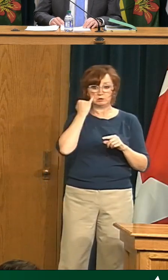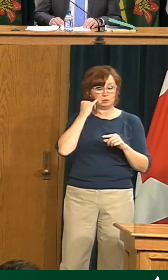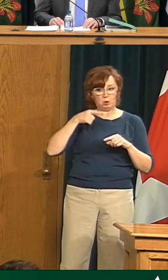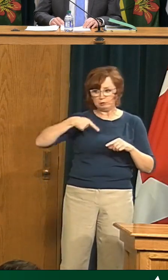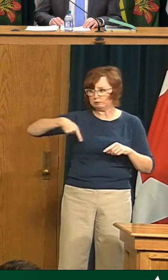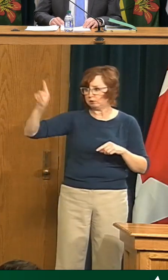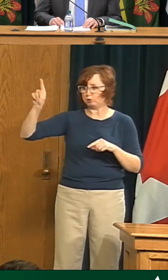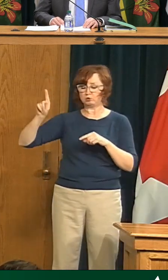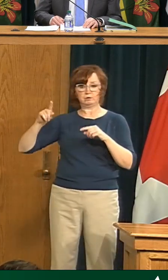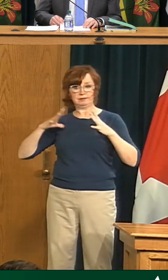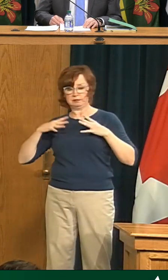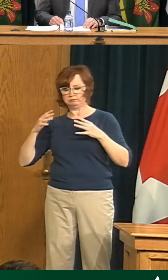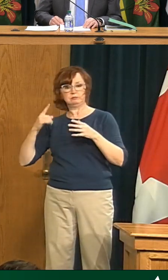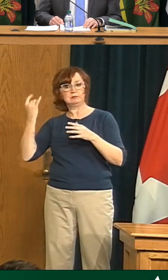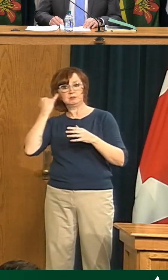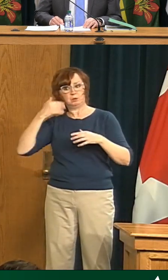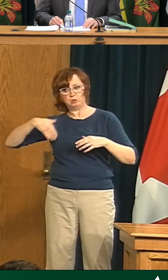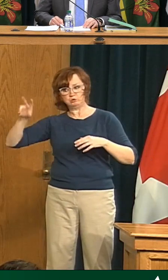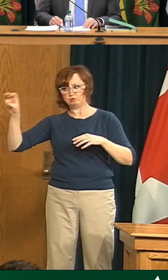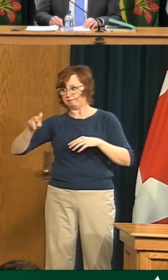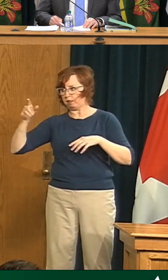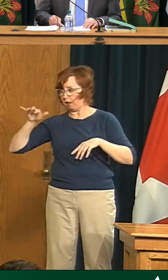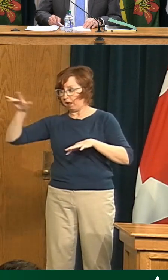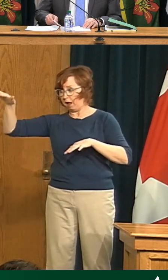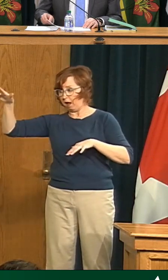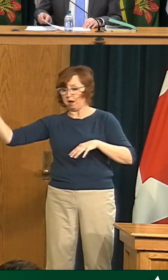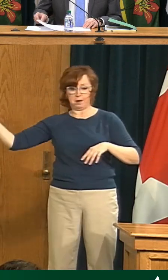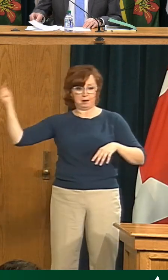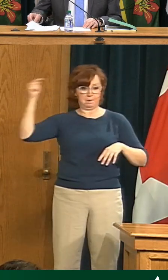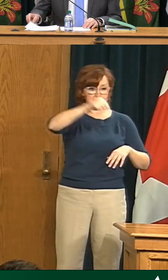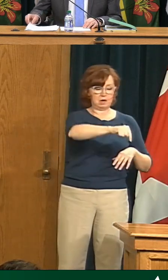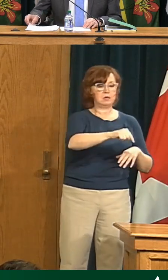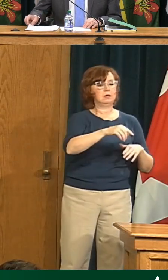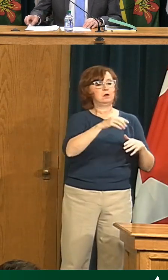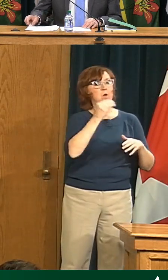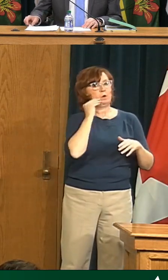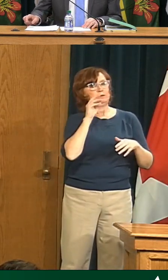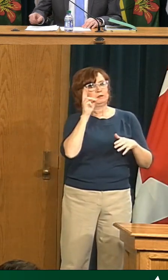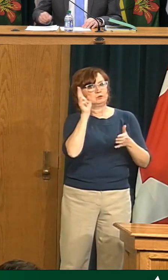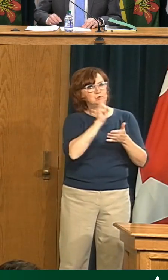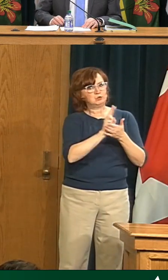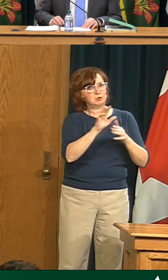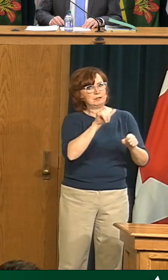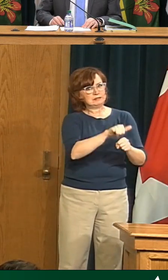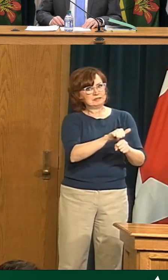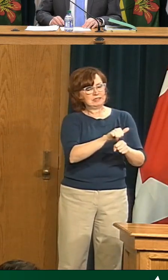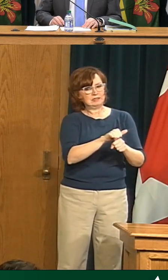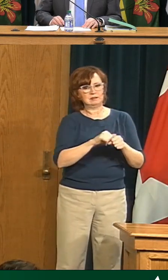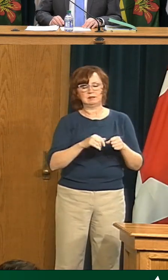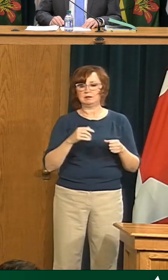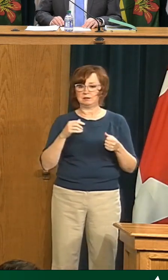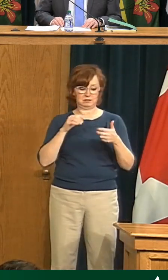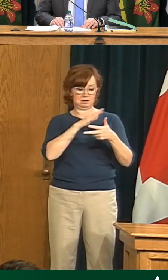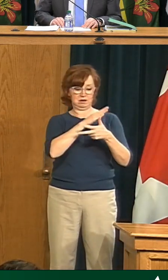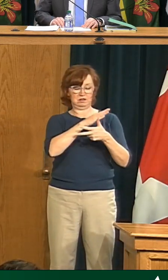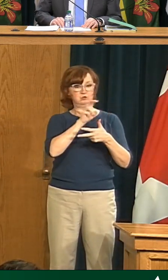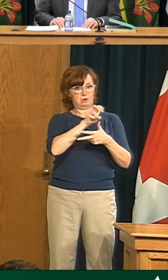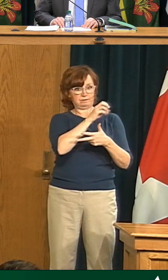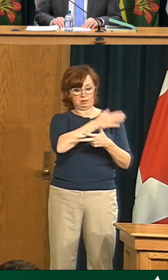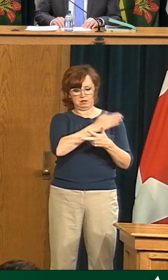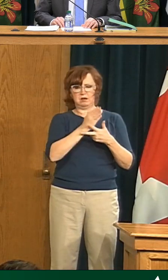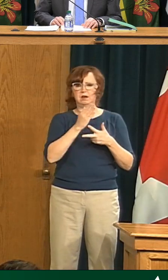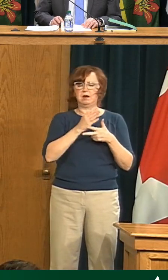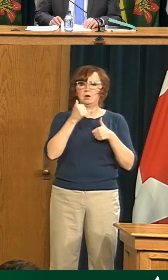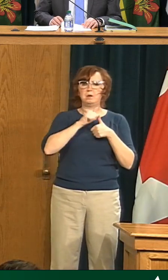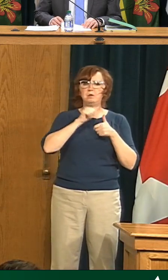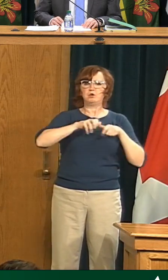know that some of the largest outbreaks in Saskatchewan were also due to large social gatherings like curling bonspiels or snowmobile